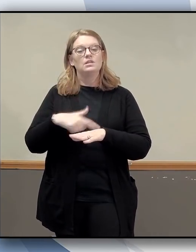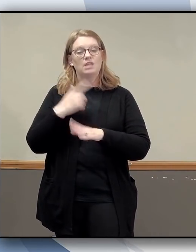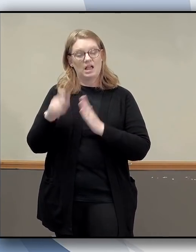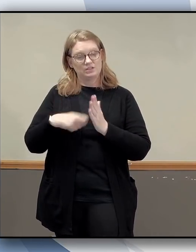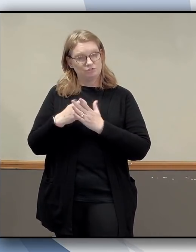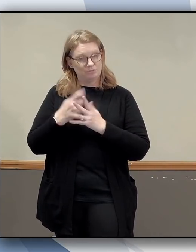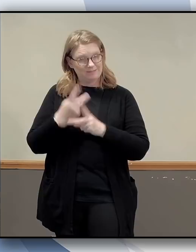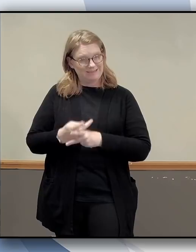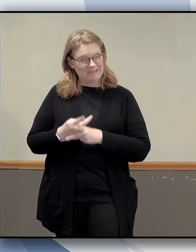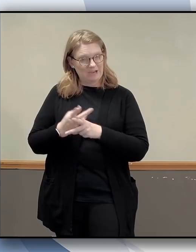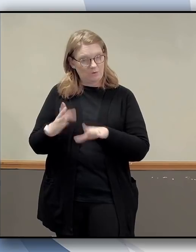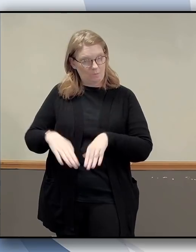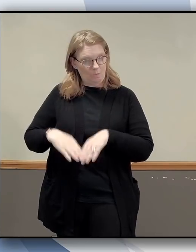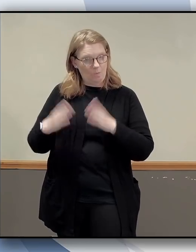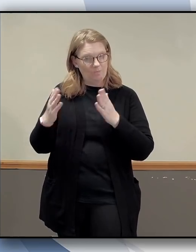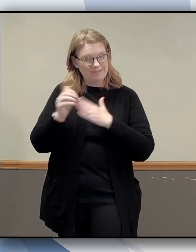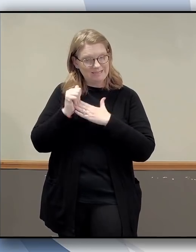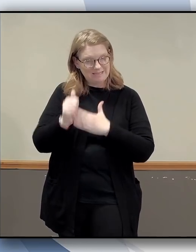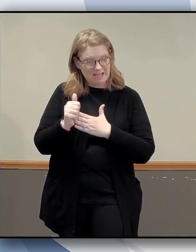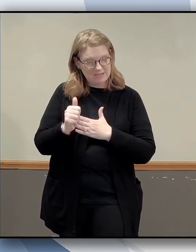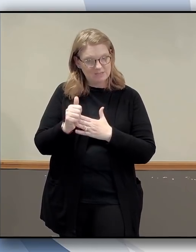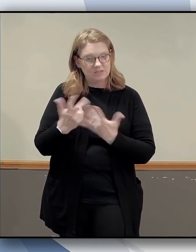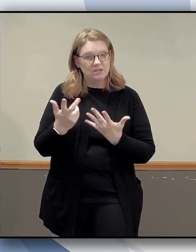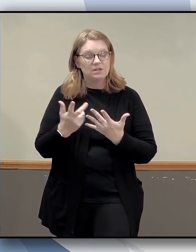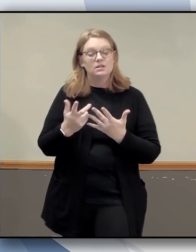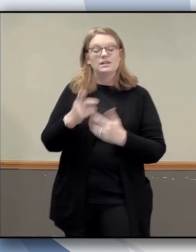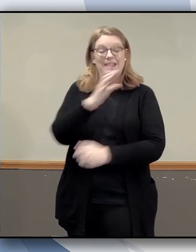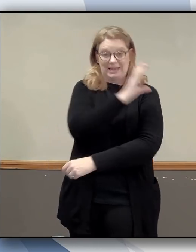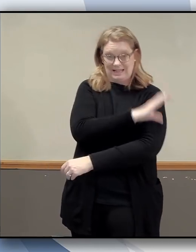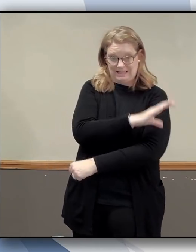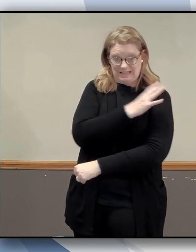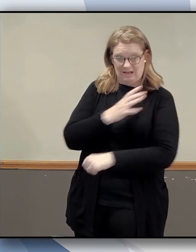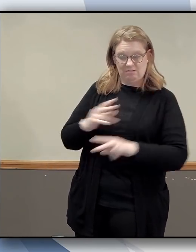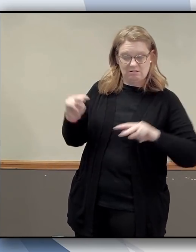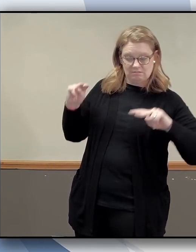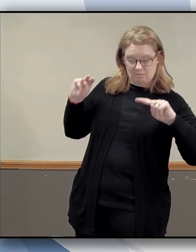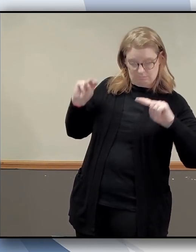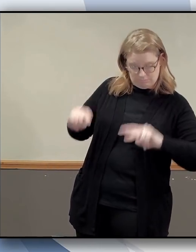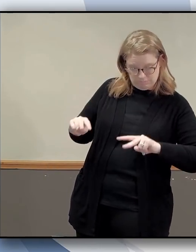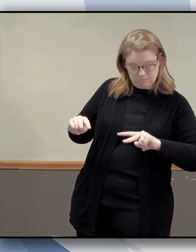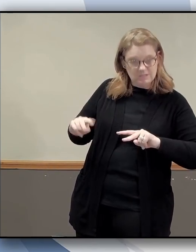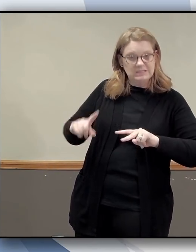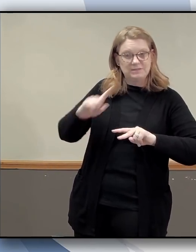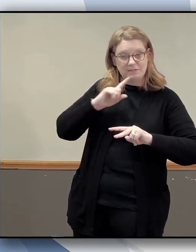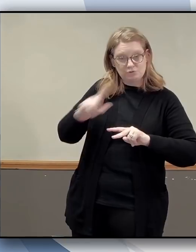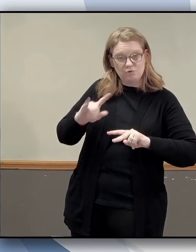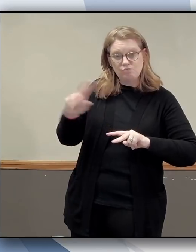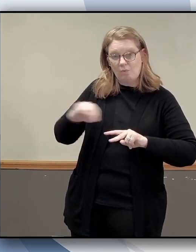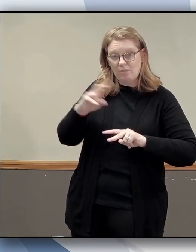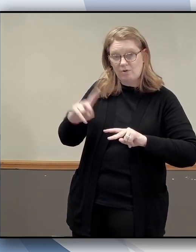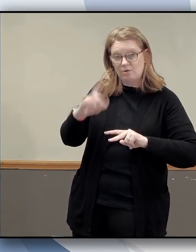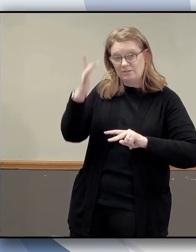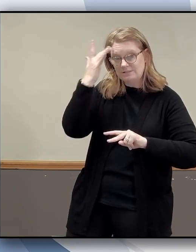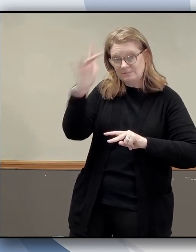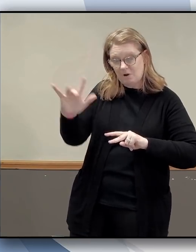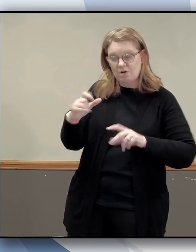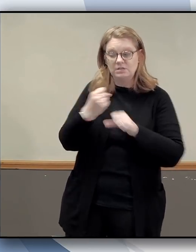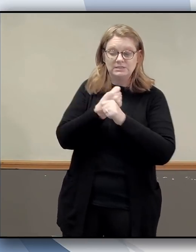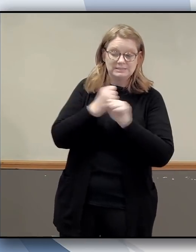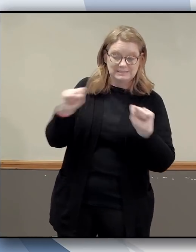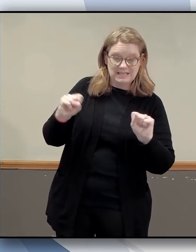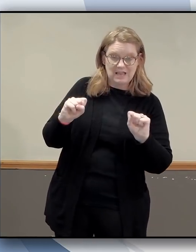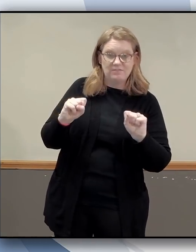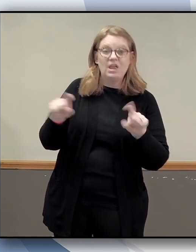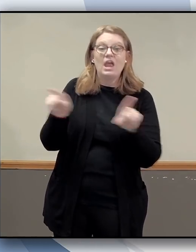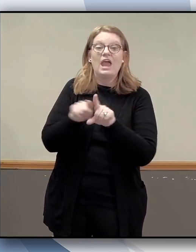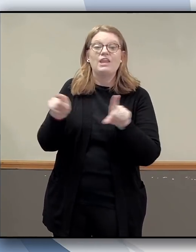guidance was developed with clinical oversight in order to ensure that a North Dakota smart, safe, and